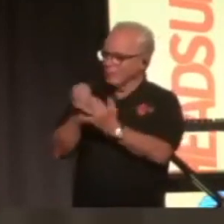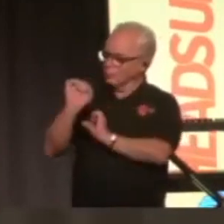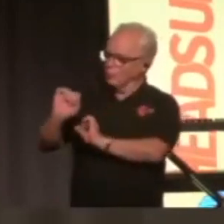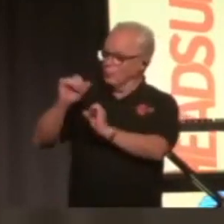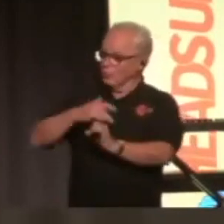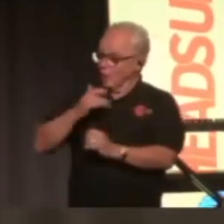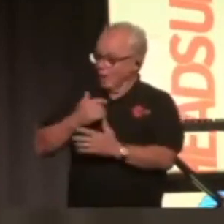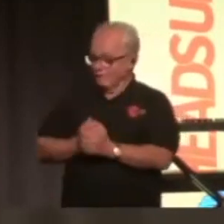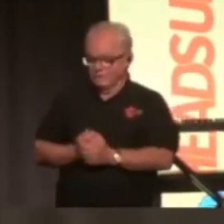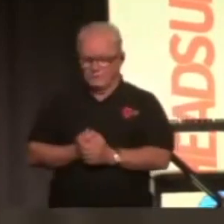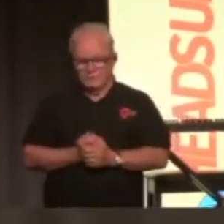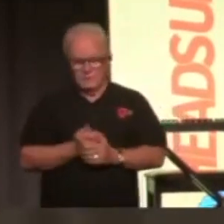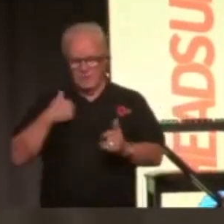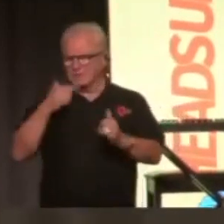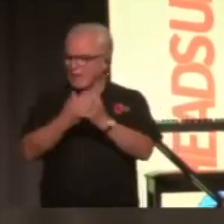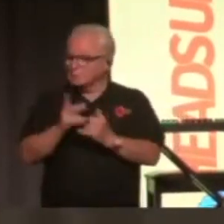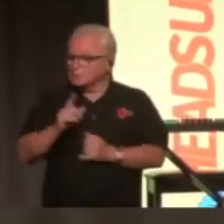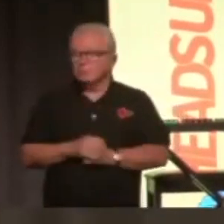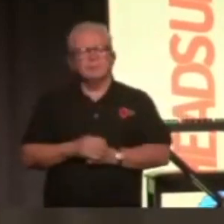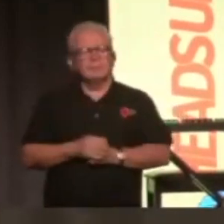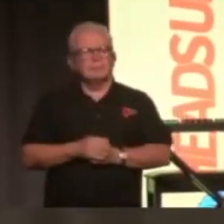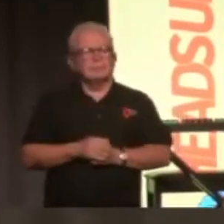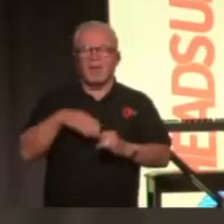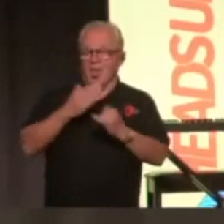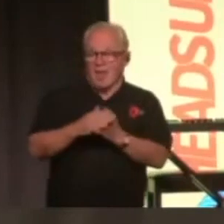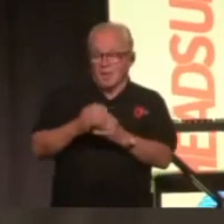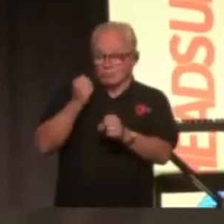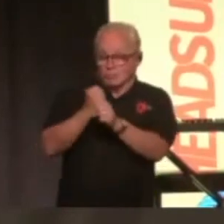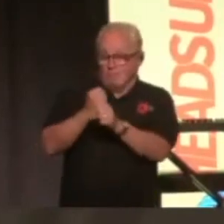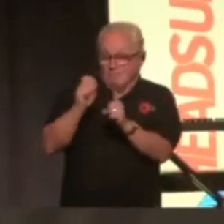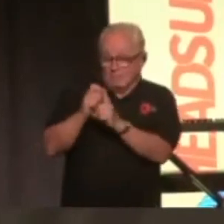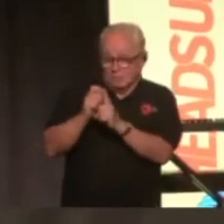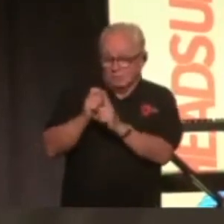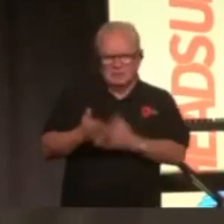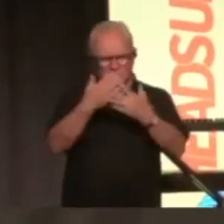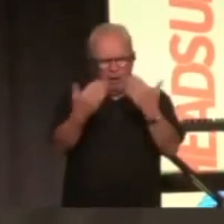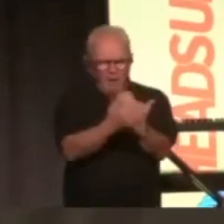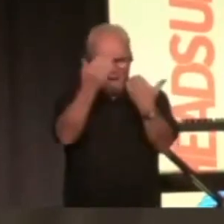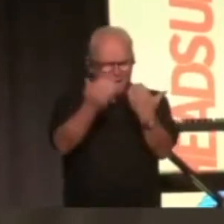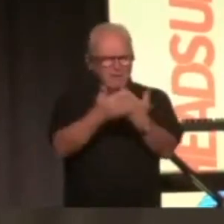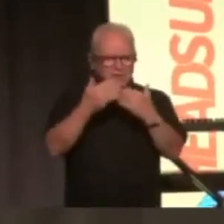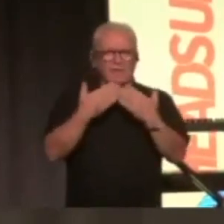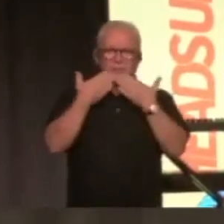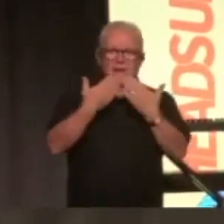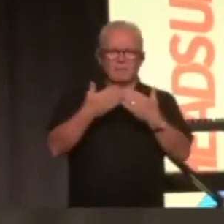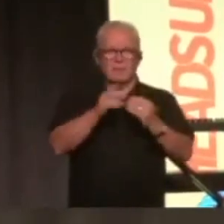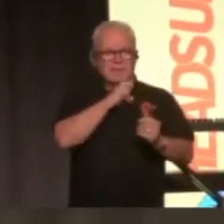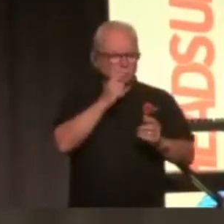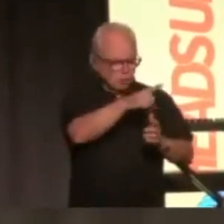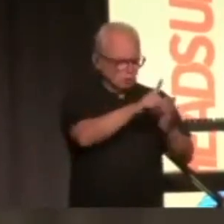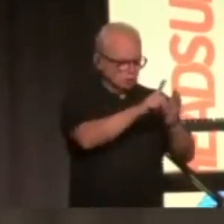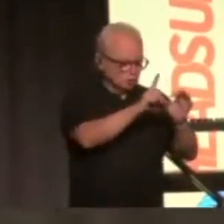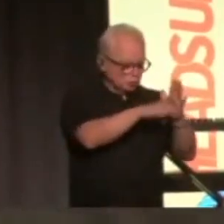not last, but Green Pastors, let's give a real encouragement and a thanks to Pastor Jackie and